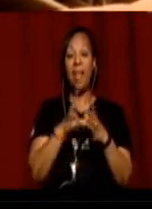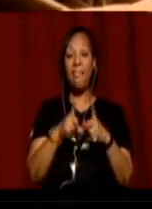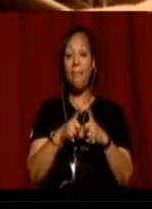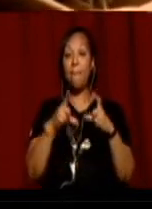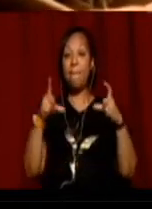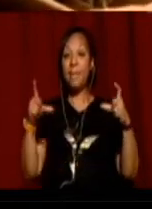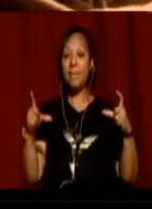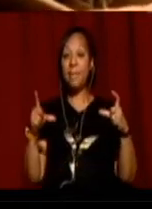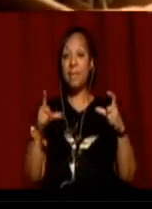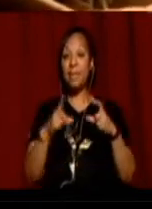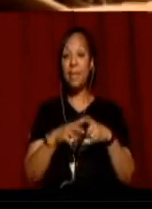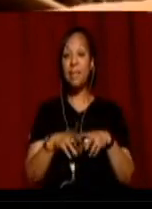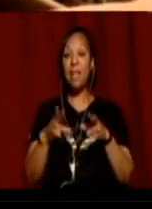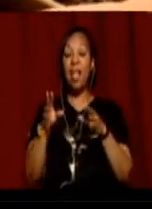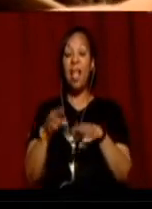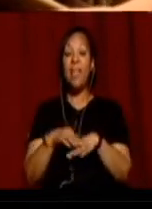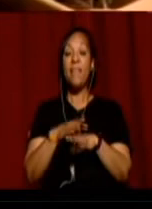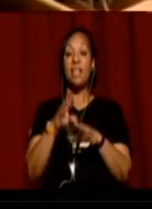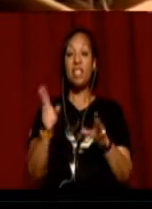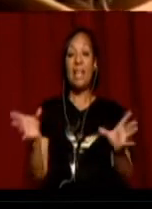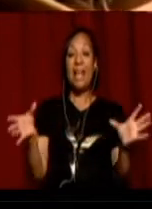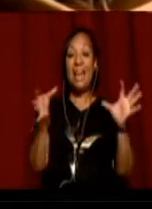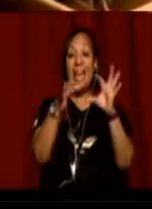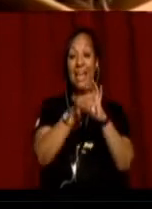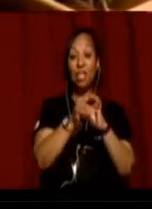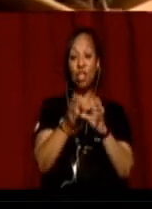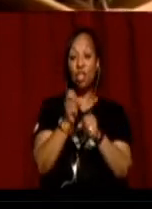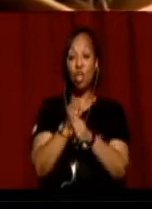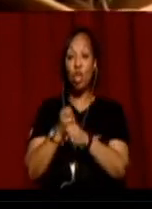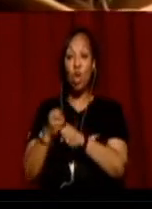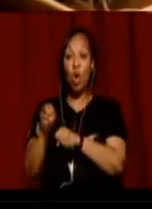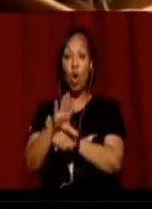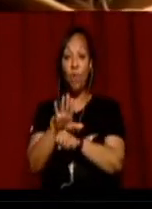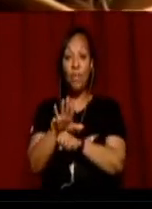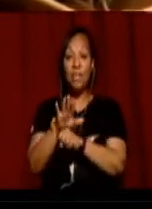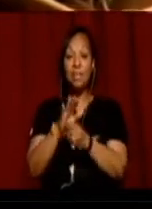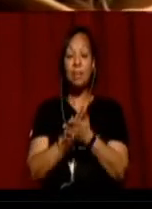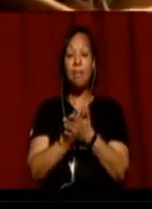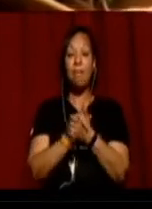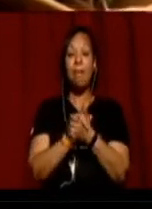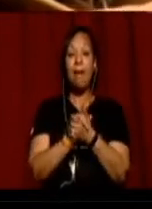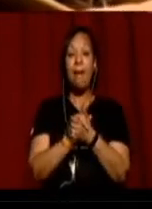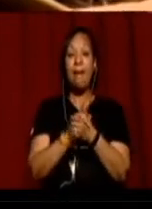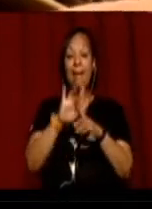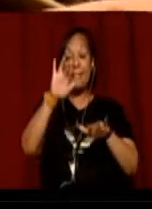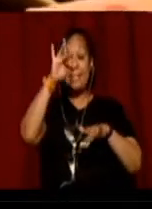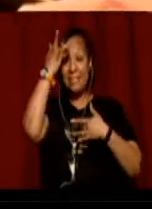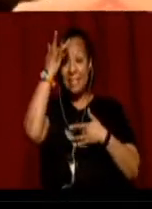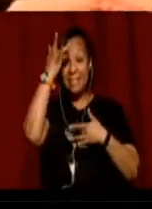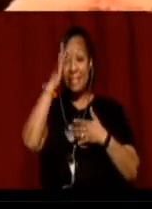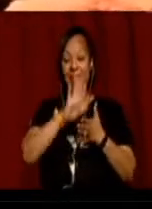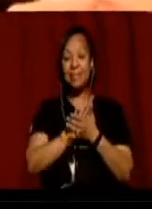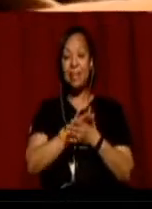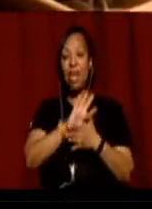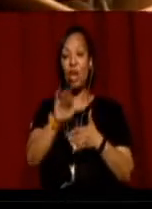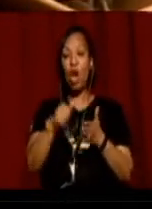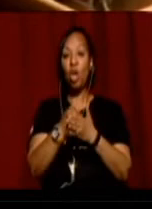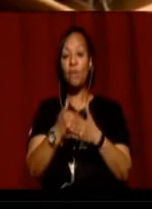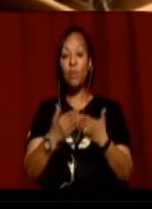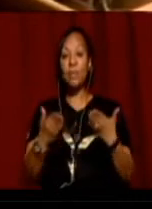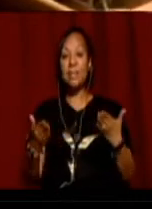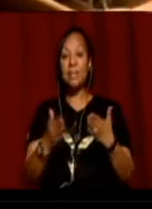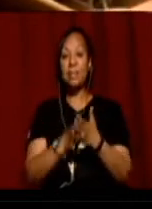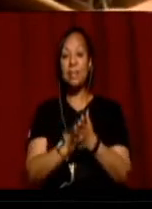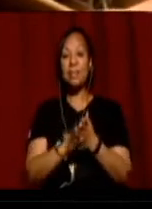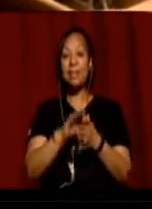biggest thing that is related to COVID is that we have a large unit that focuses on communicable diseases, which are all of those